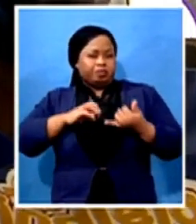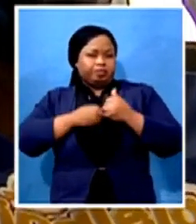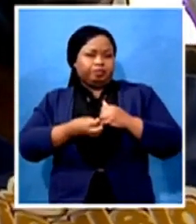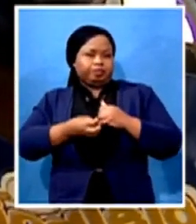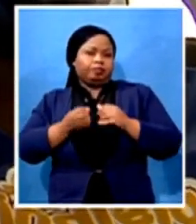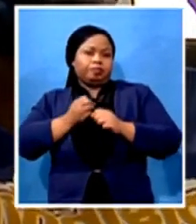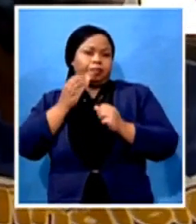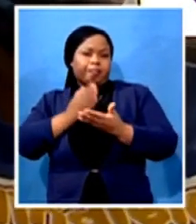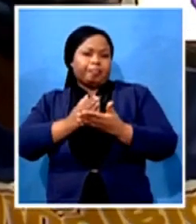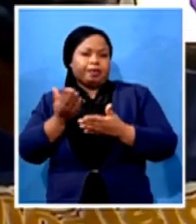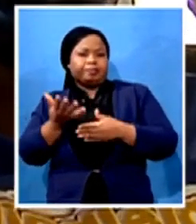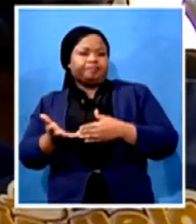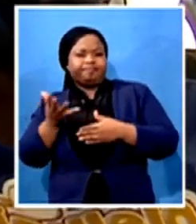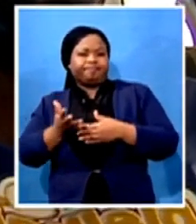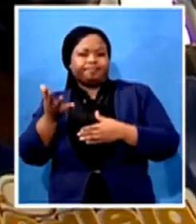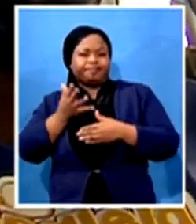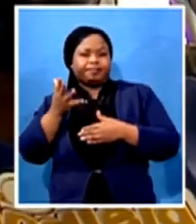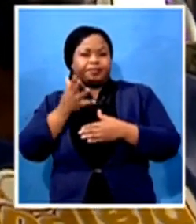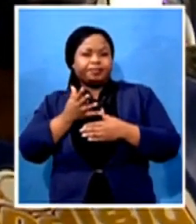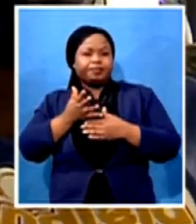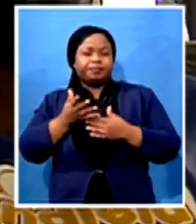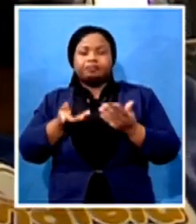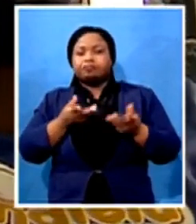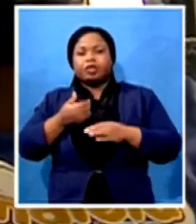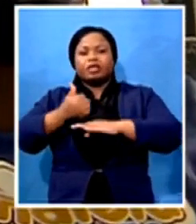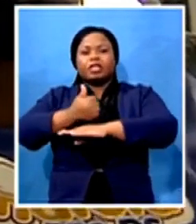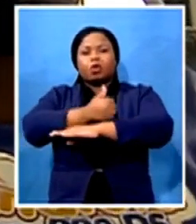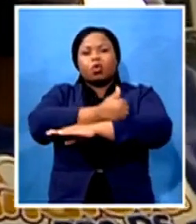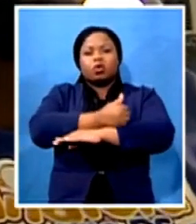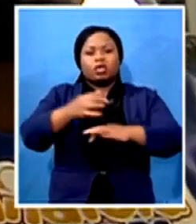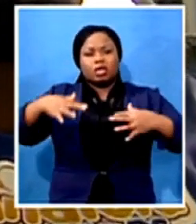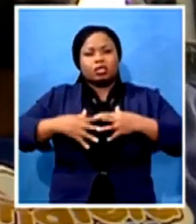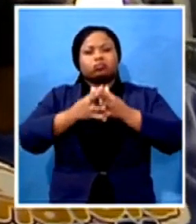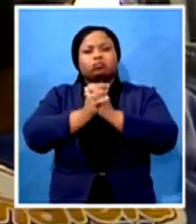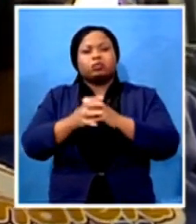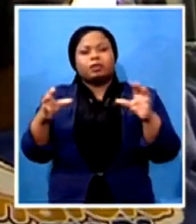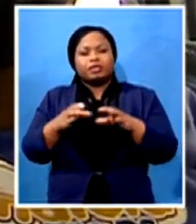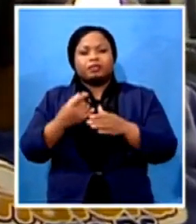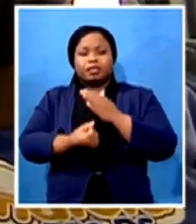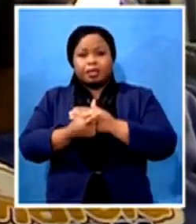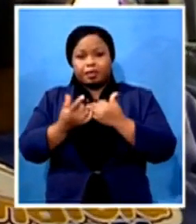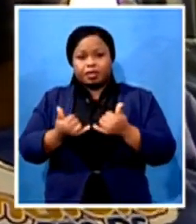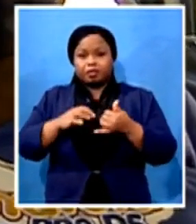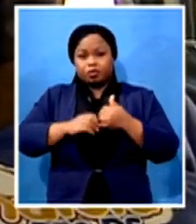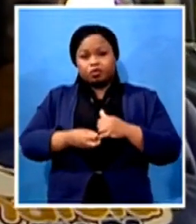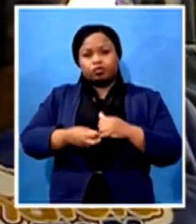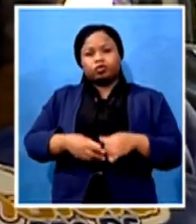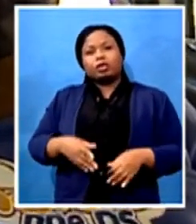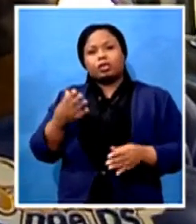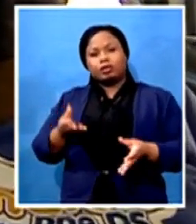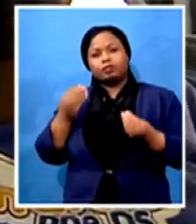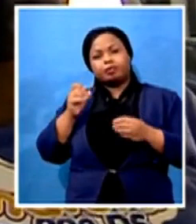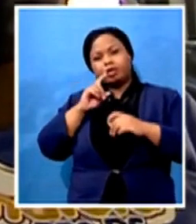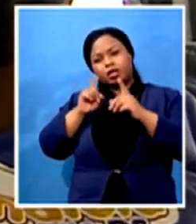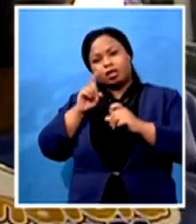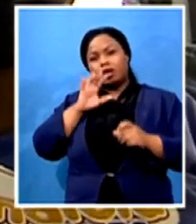stakeholder togetherness that's going to happen here. I'll try and get some of these questions posed to the Transport Minister, Fikile Mbalula,